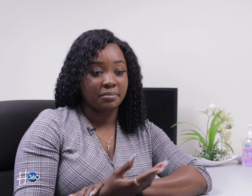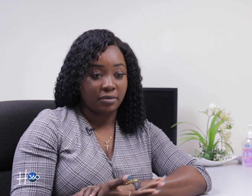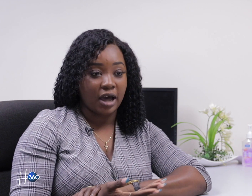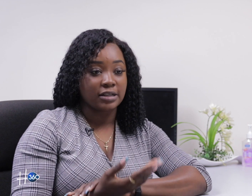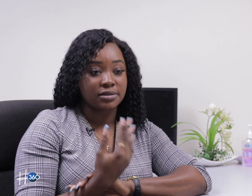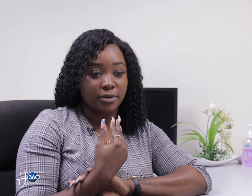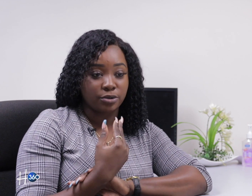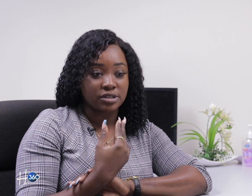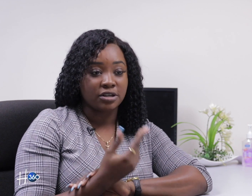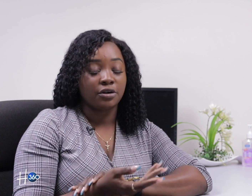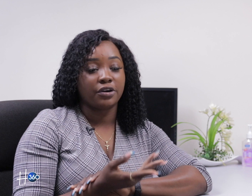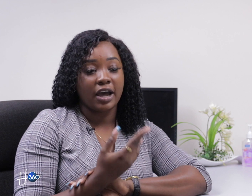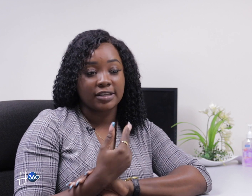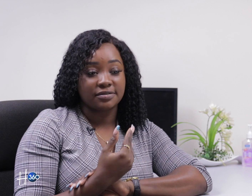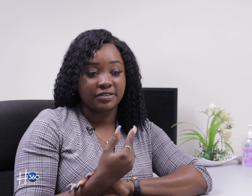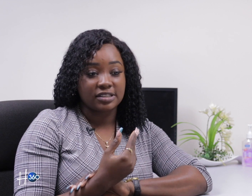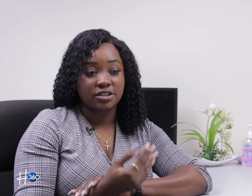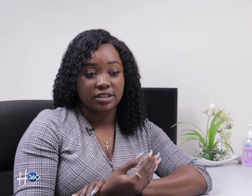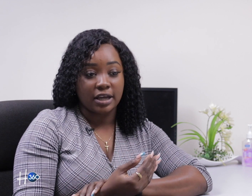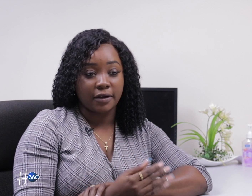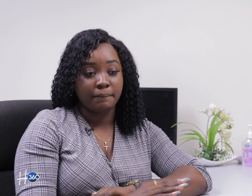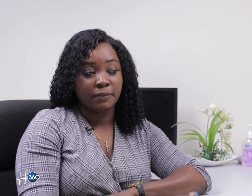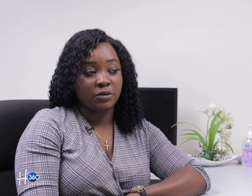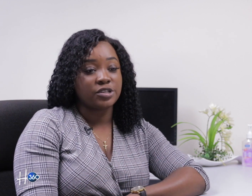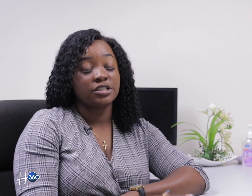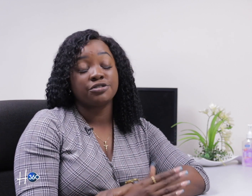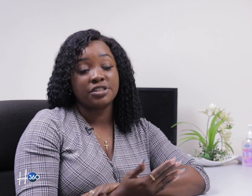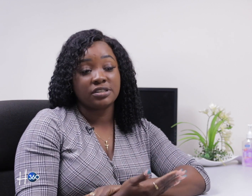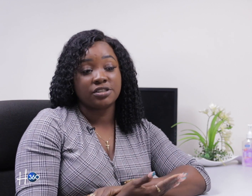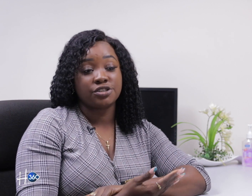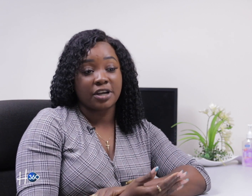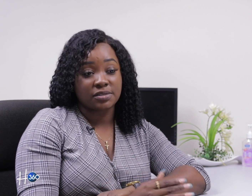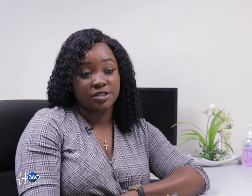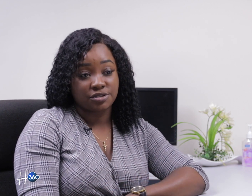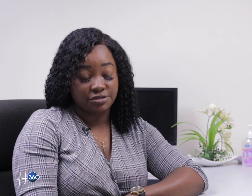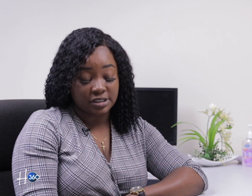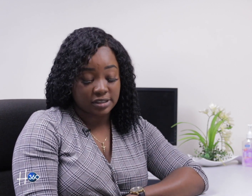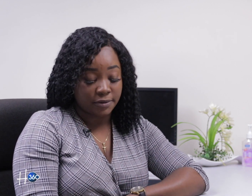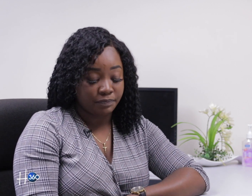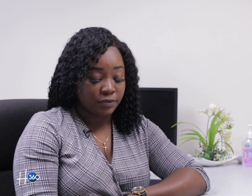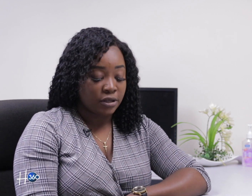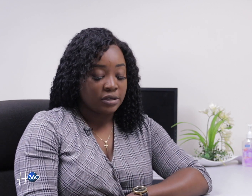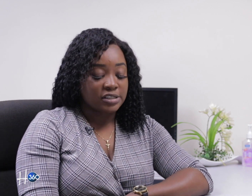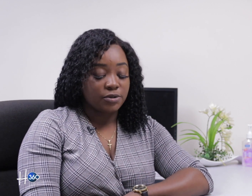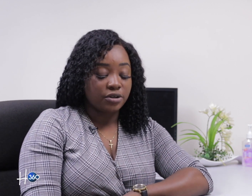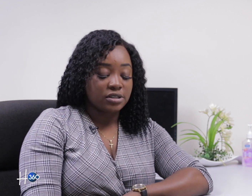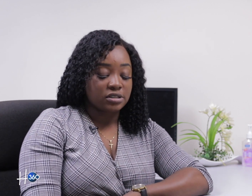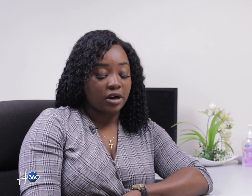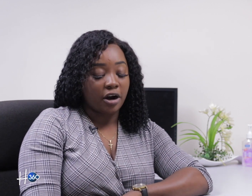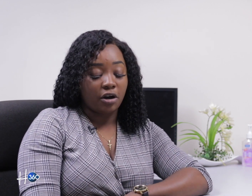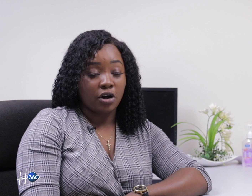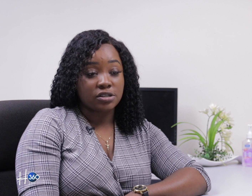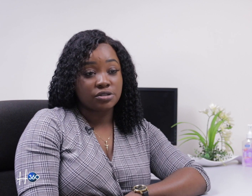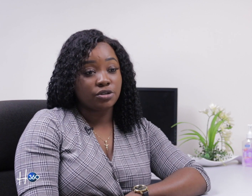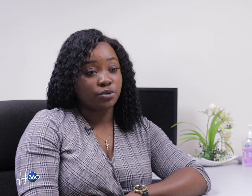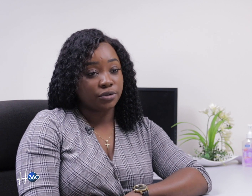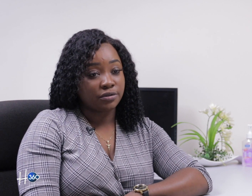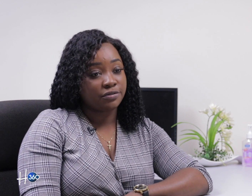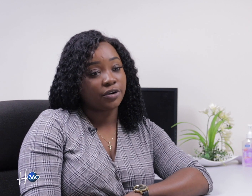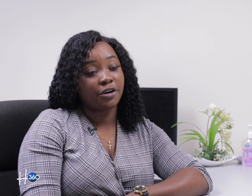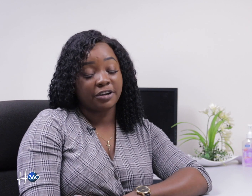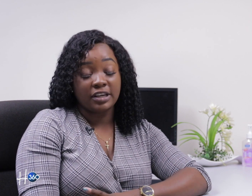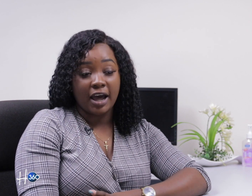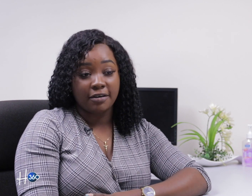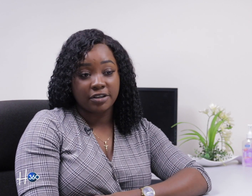there's hand to mouth or hand to face contact, which increases your transmission risk. Smokers are also